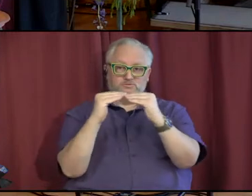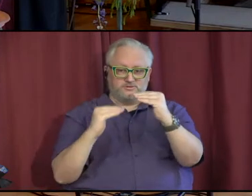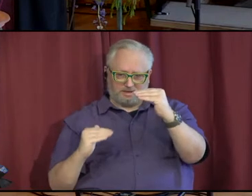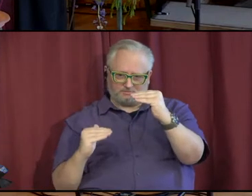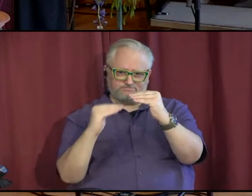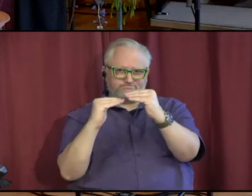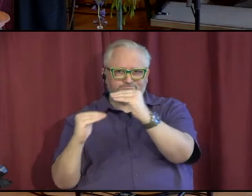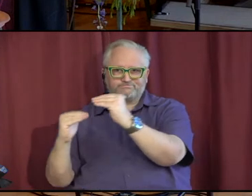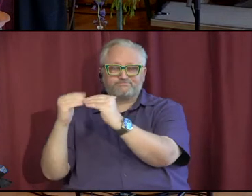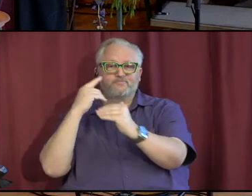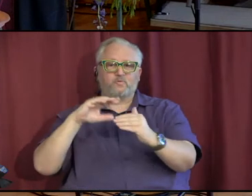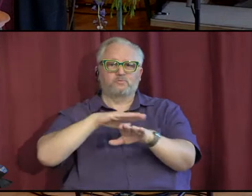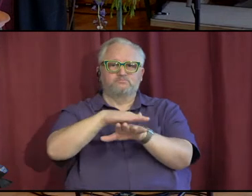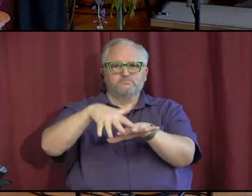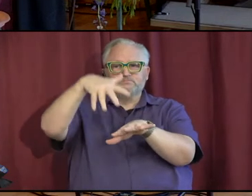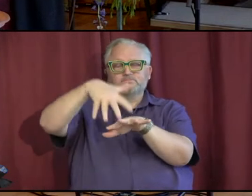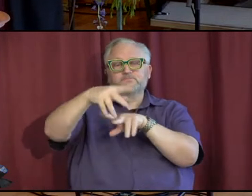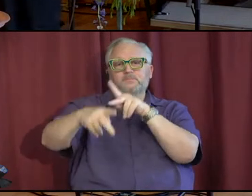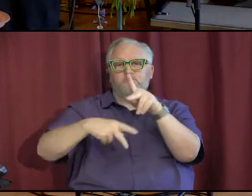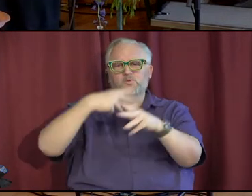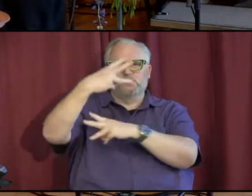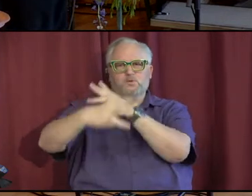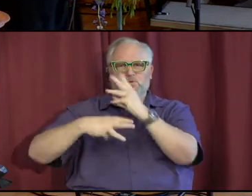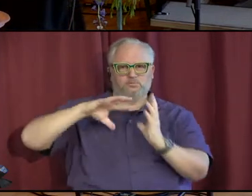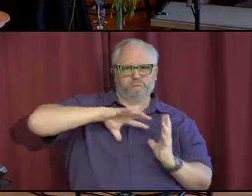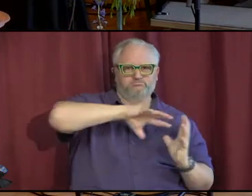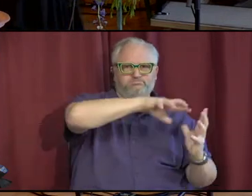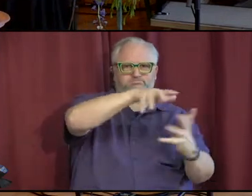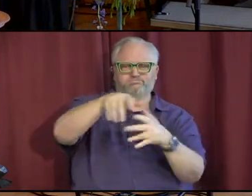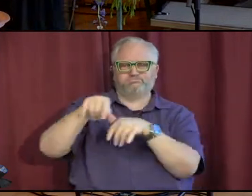Indigenous people everywhere.